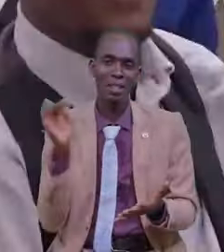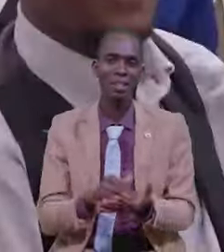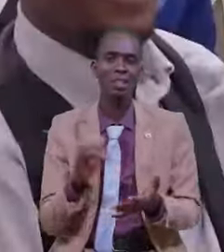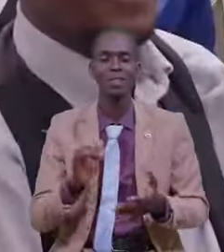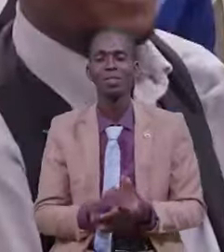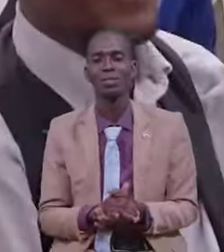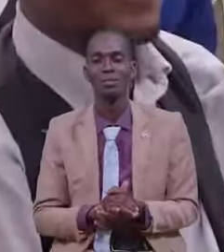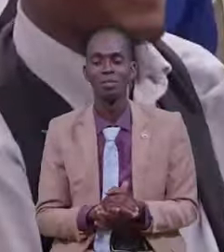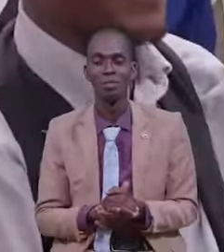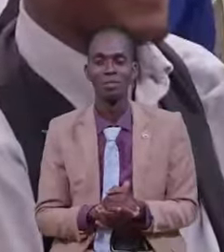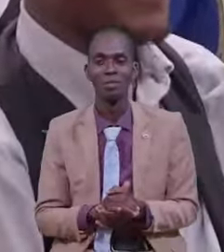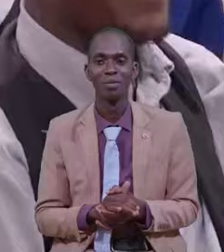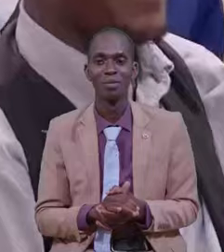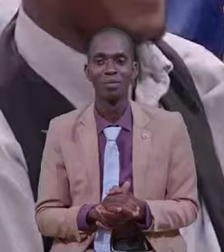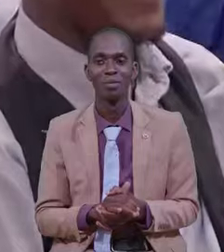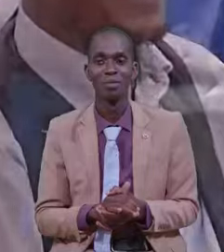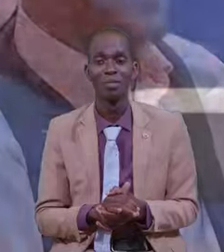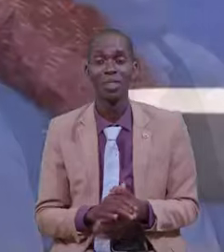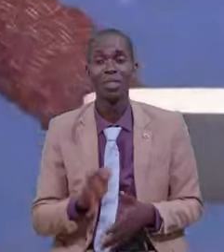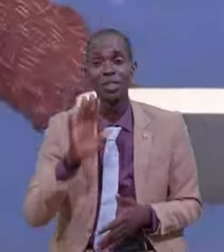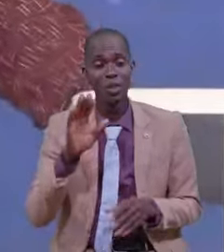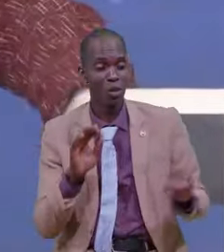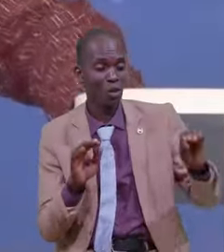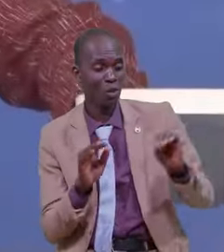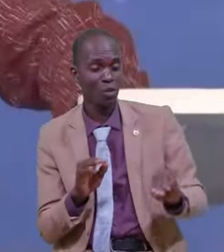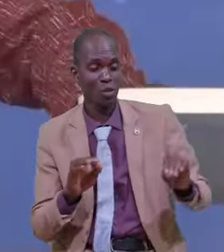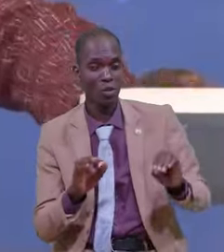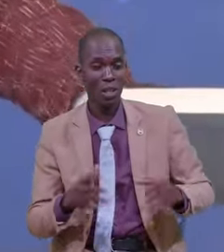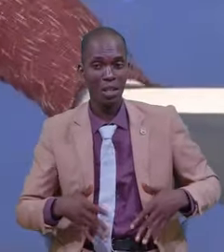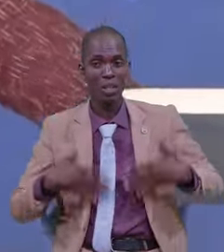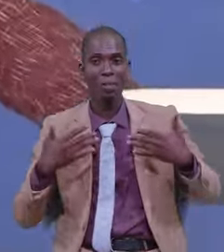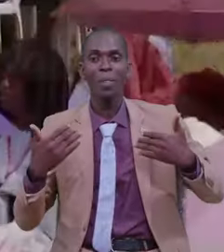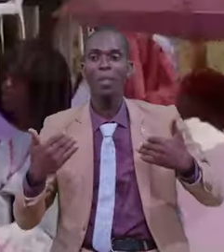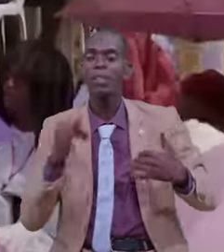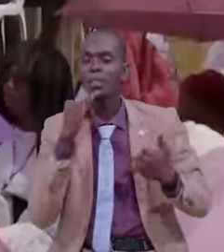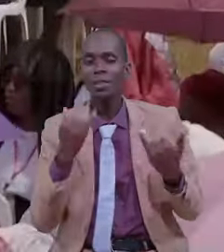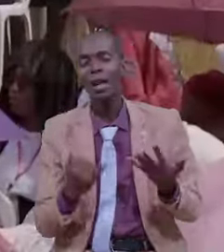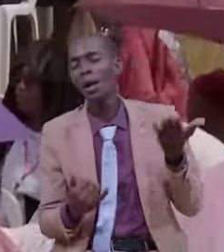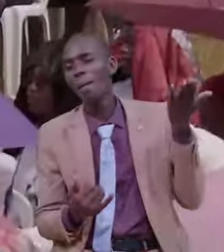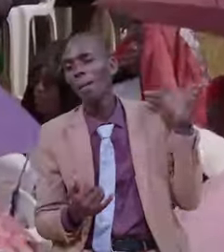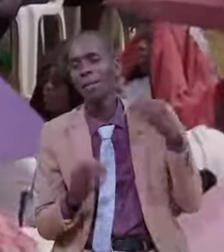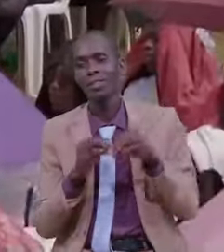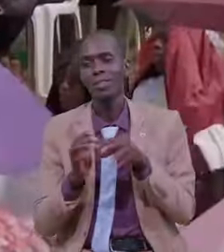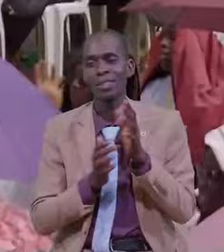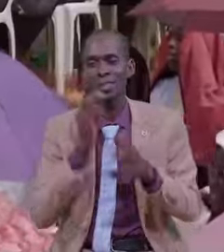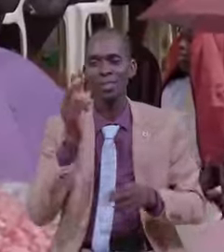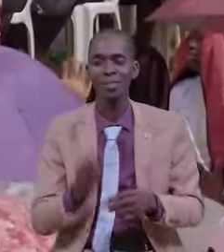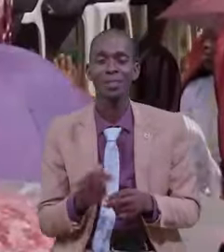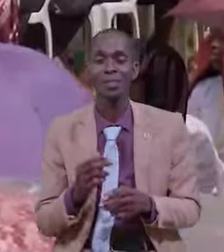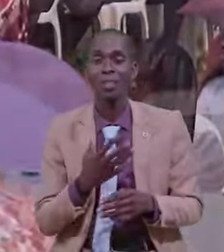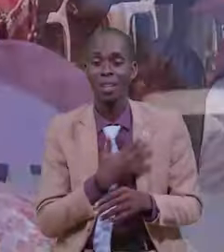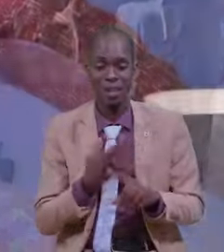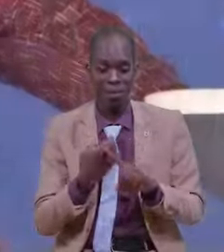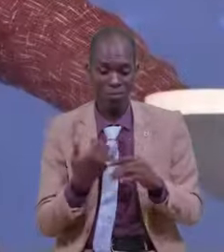anymore. Your zero life has passed away. And from